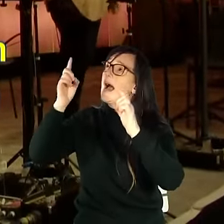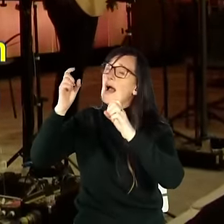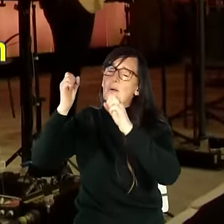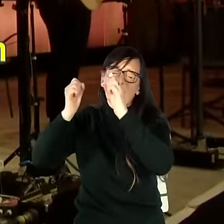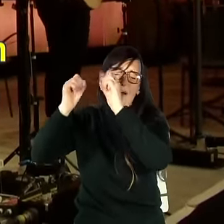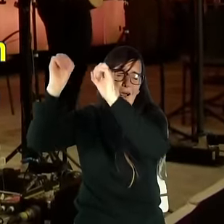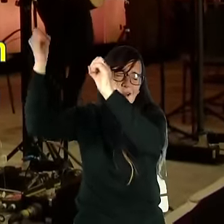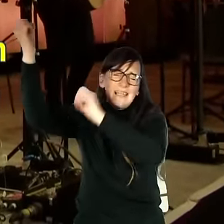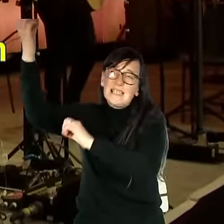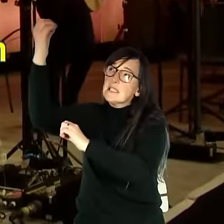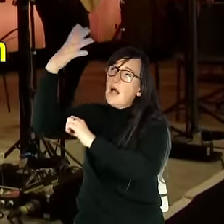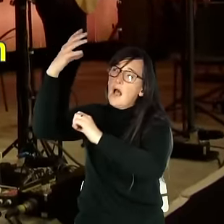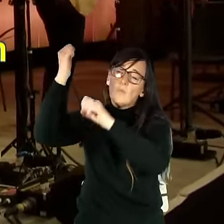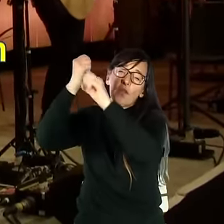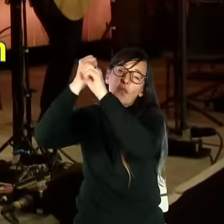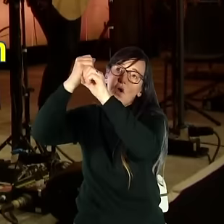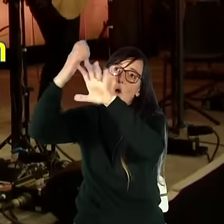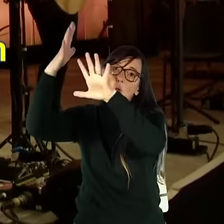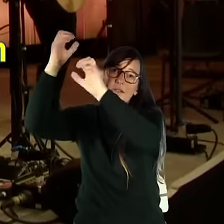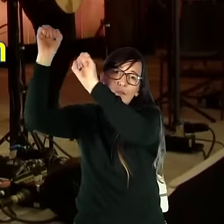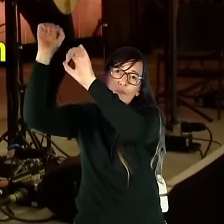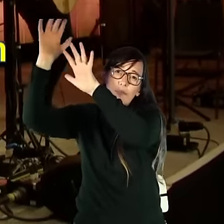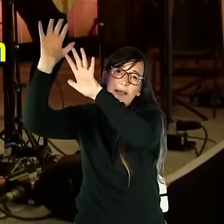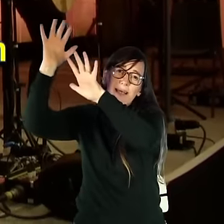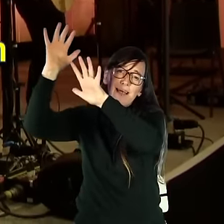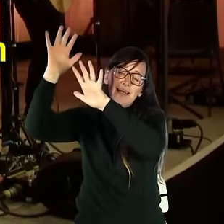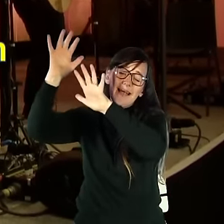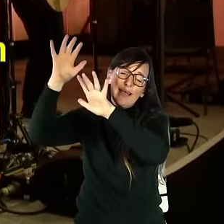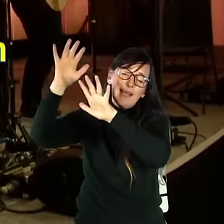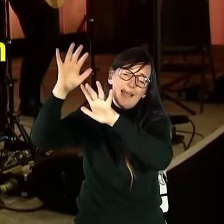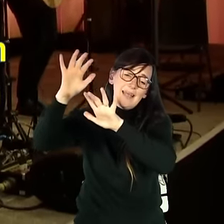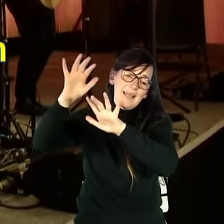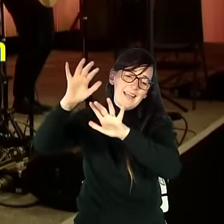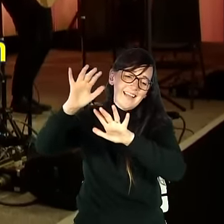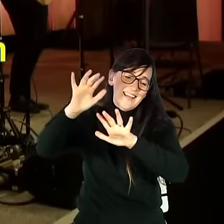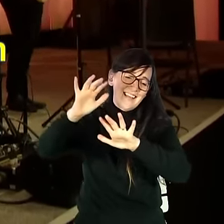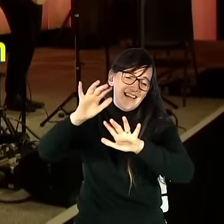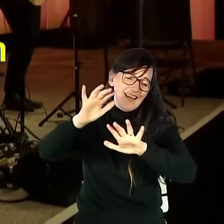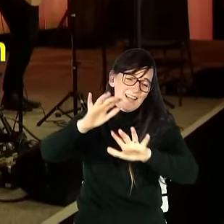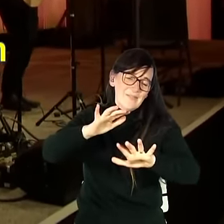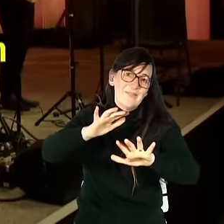The burning sun with golden